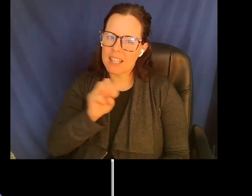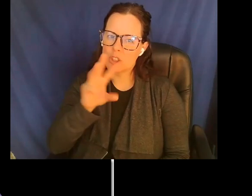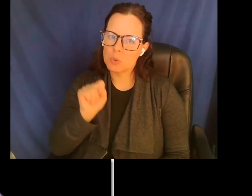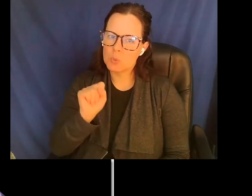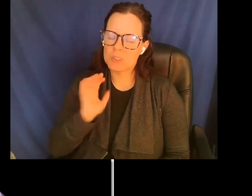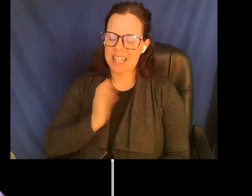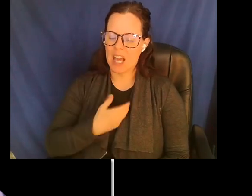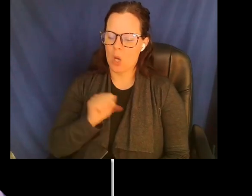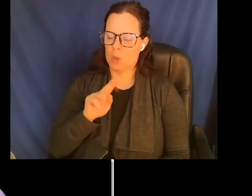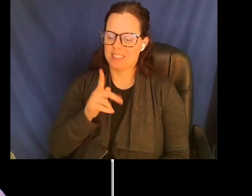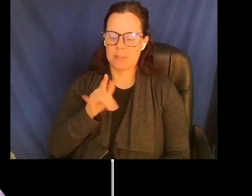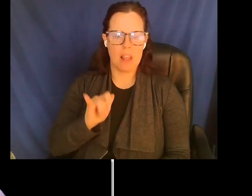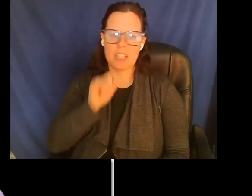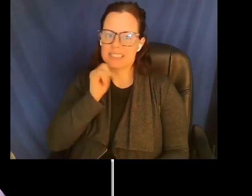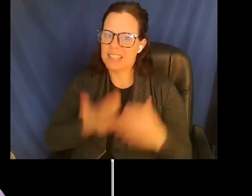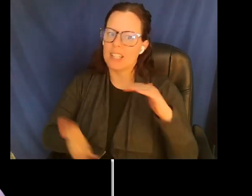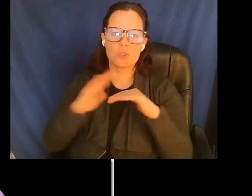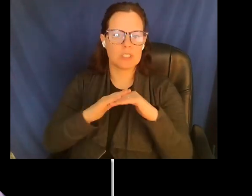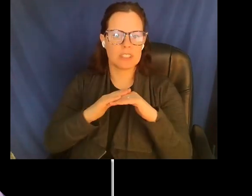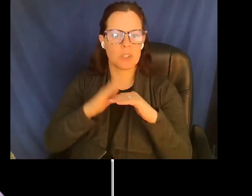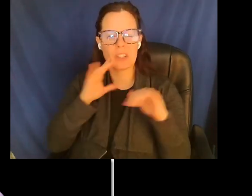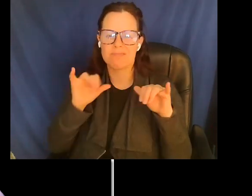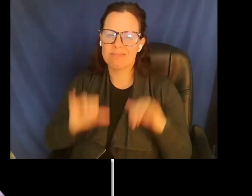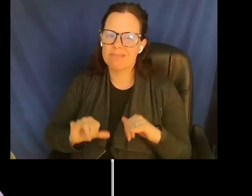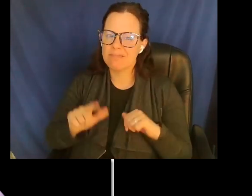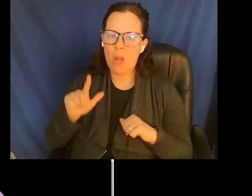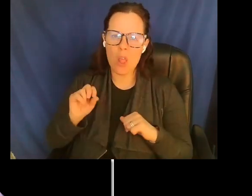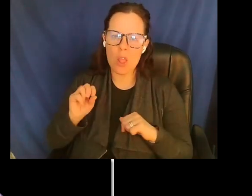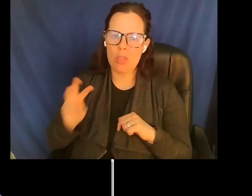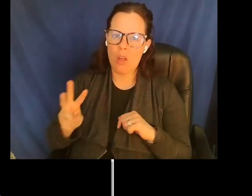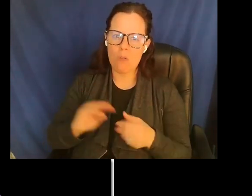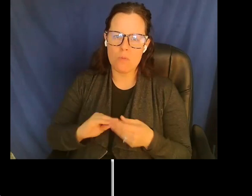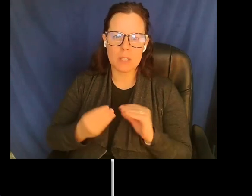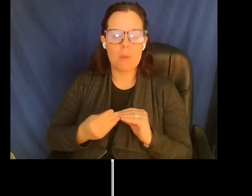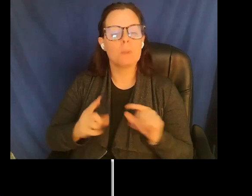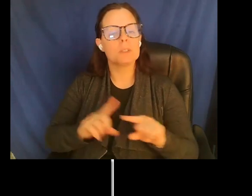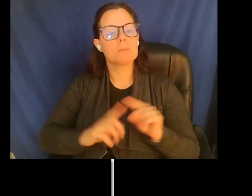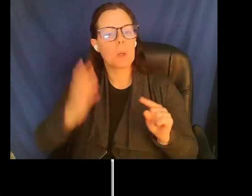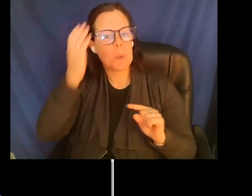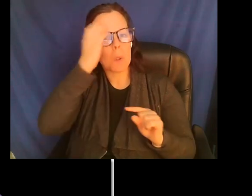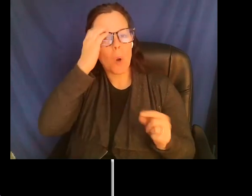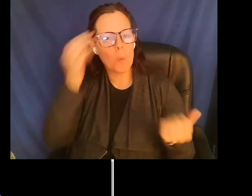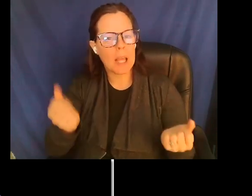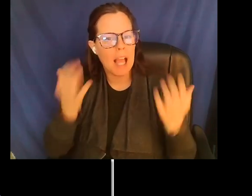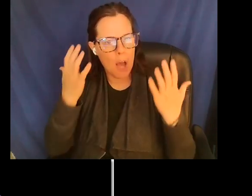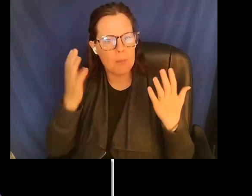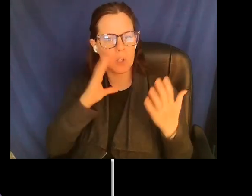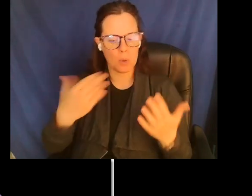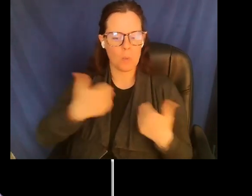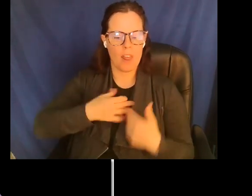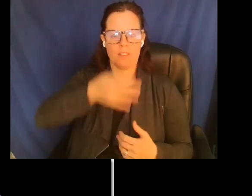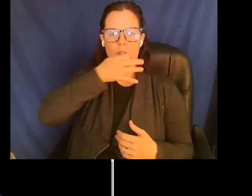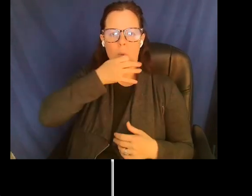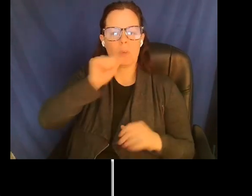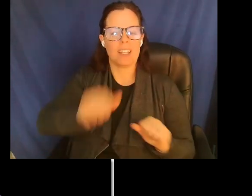not increasing. It will remain low. But knowing our upcoming allocations, we're better able to plan for the